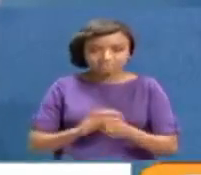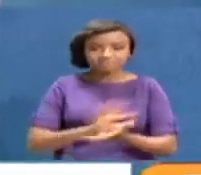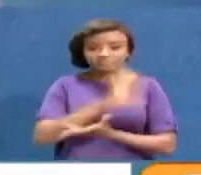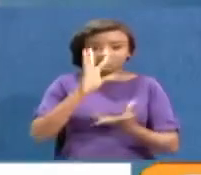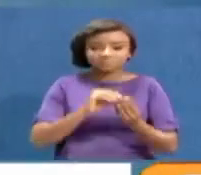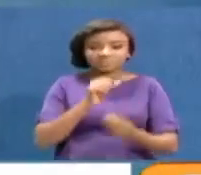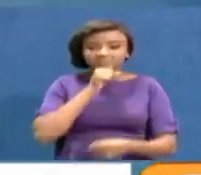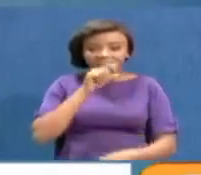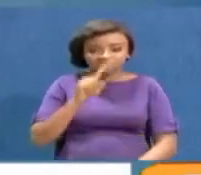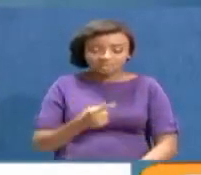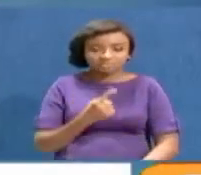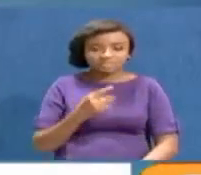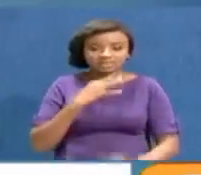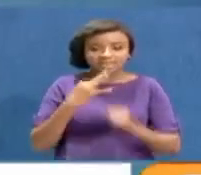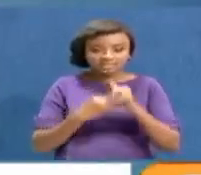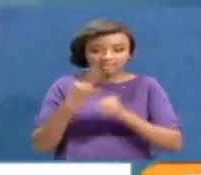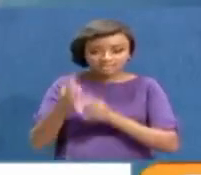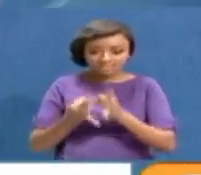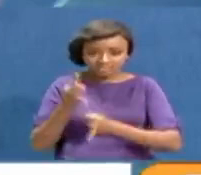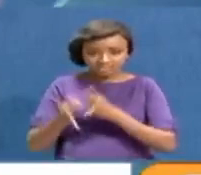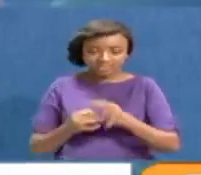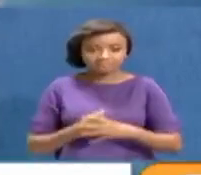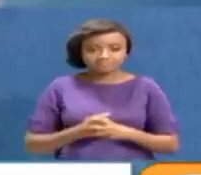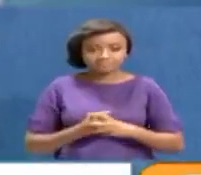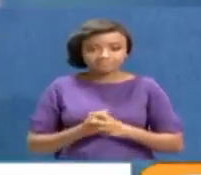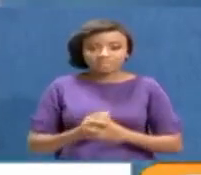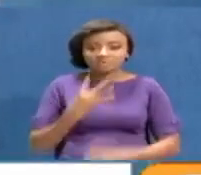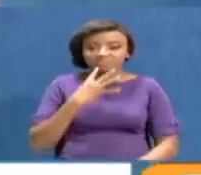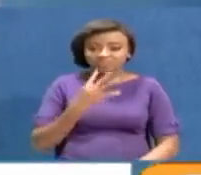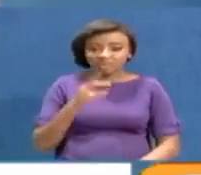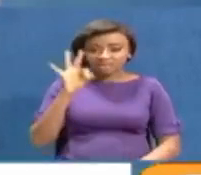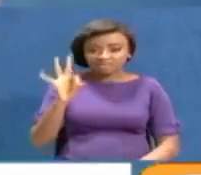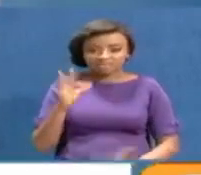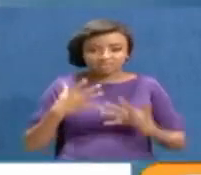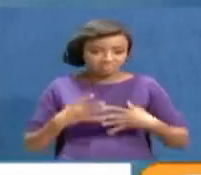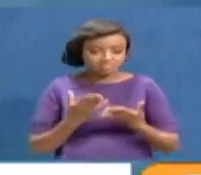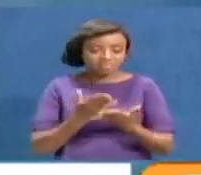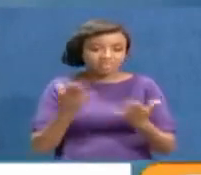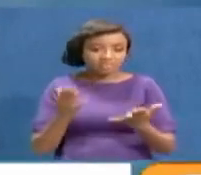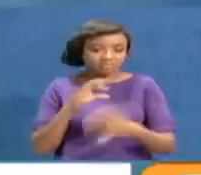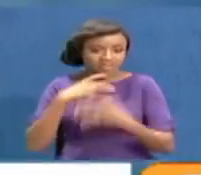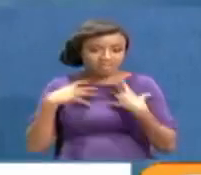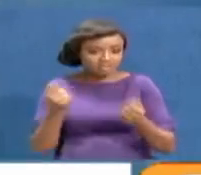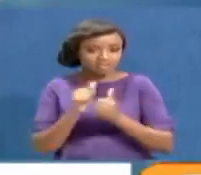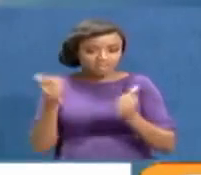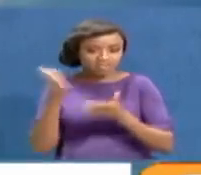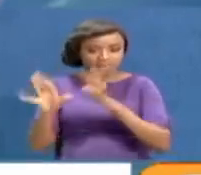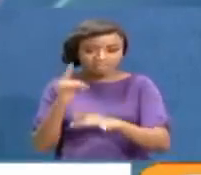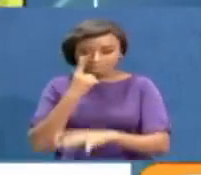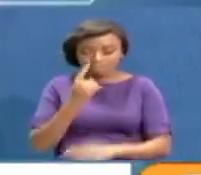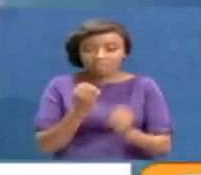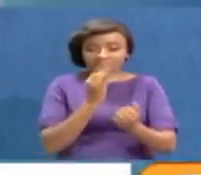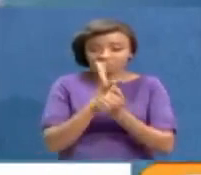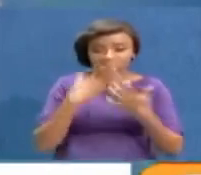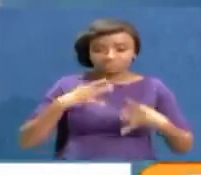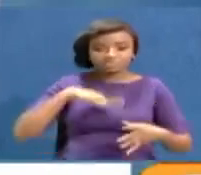to 50,833 the total number of cases. 403 recoveries have been recorded, 14 deaths were registered, bringing